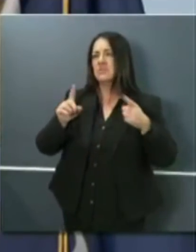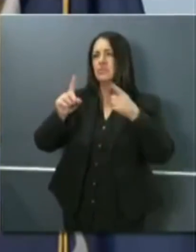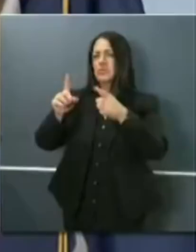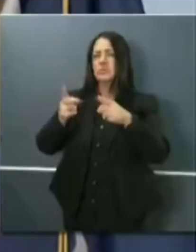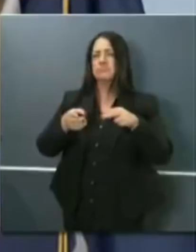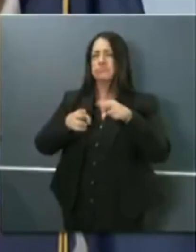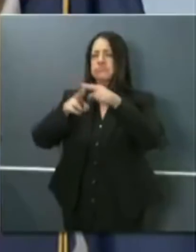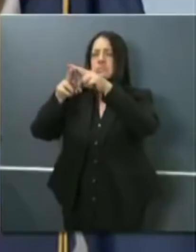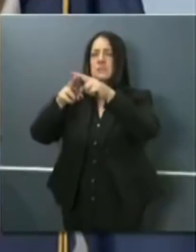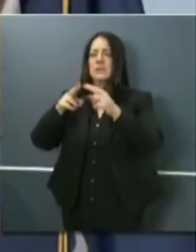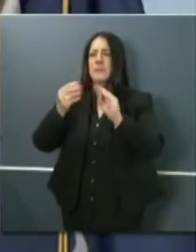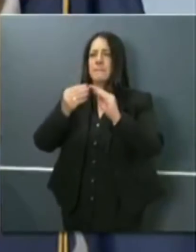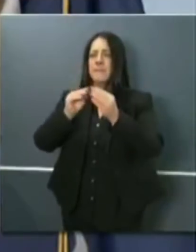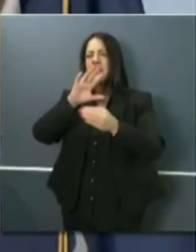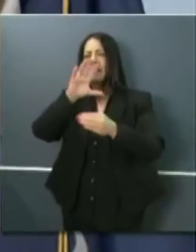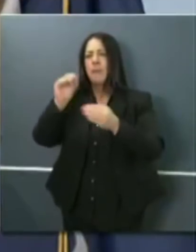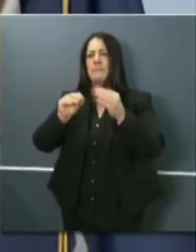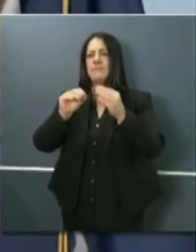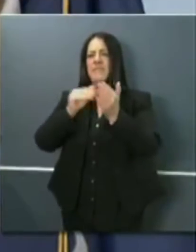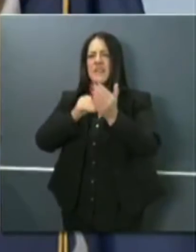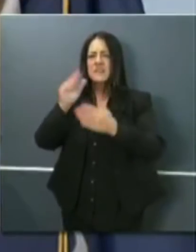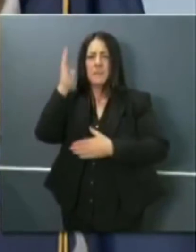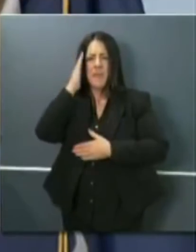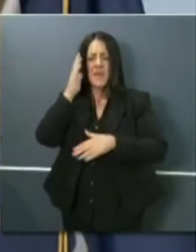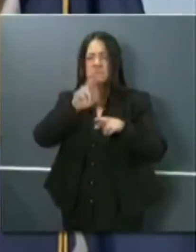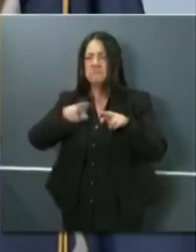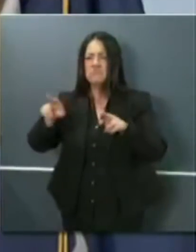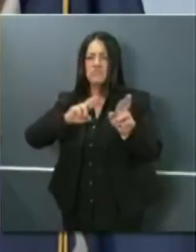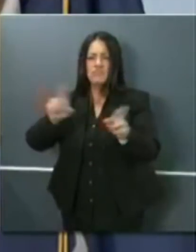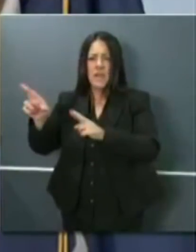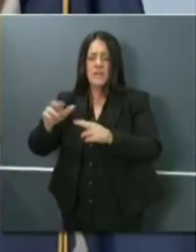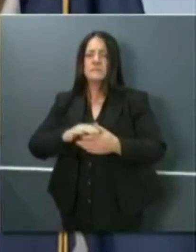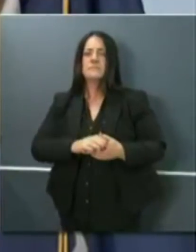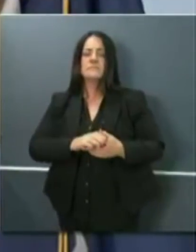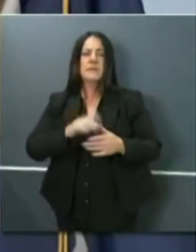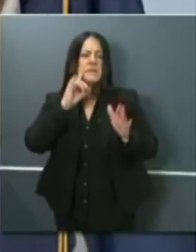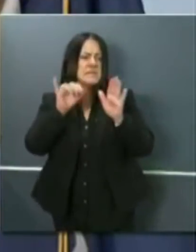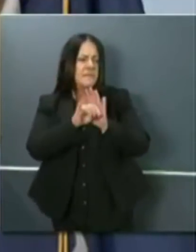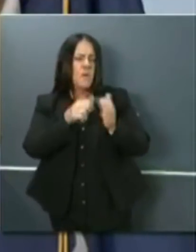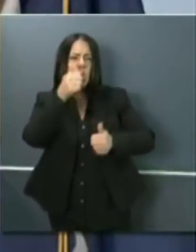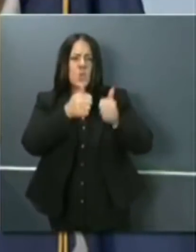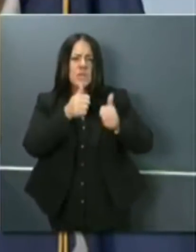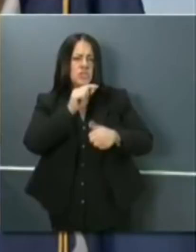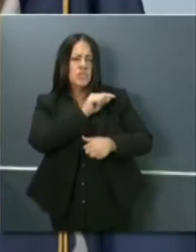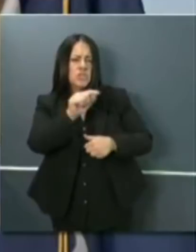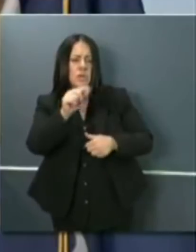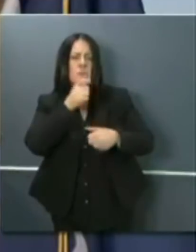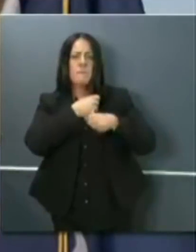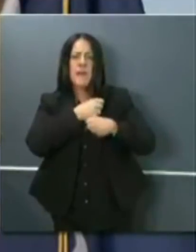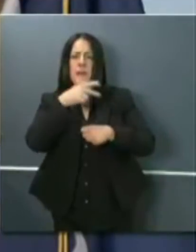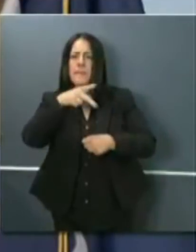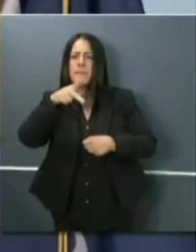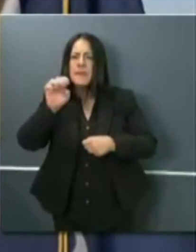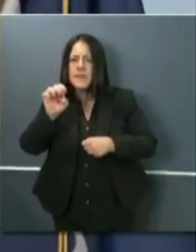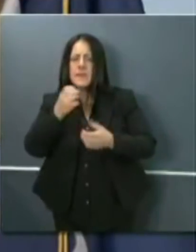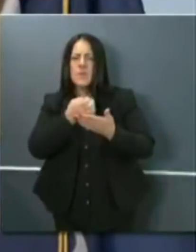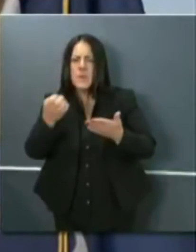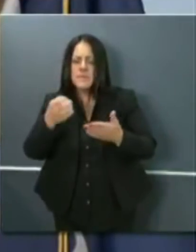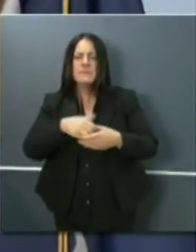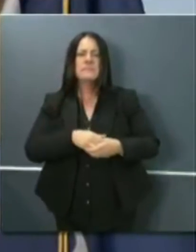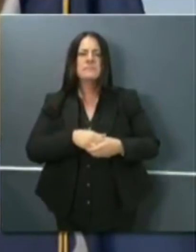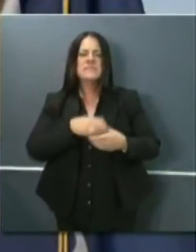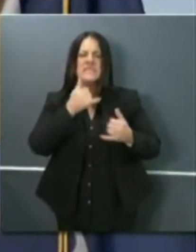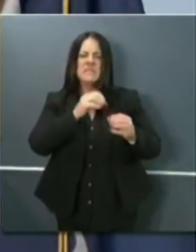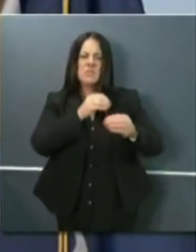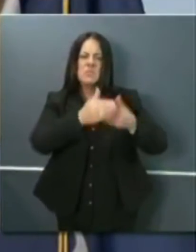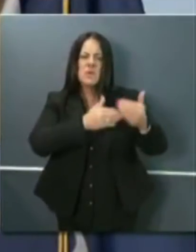real progress. On PPE and lining up and identifying those needs, we're making progress, but still more